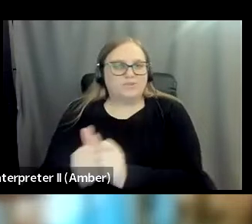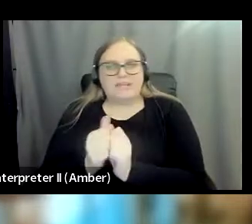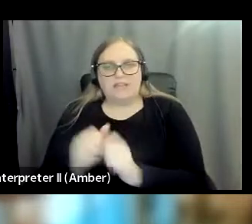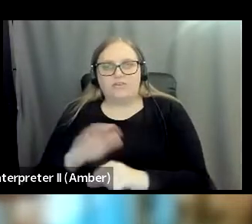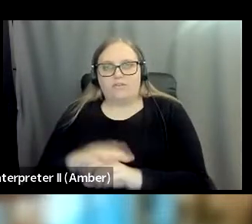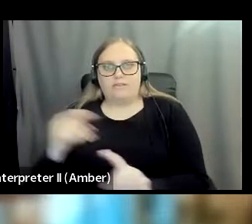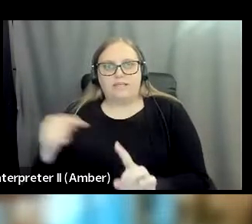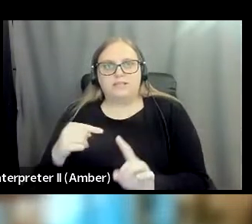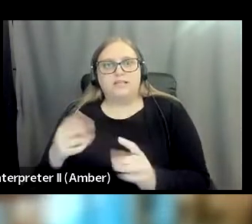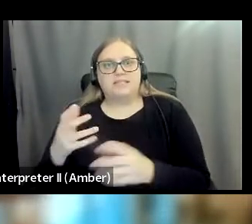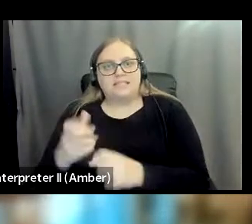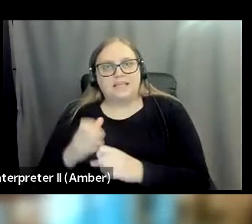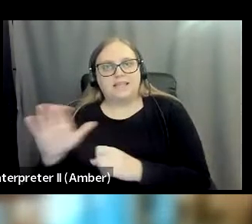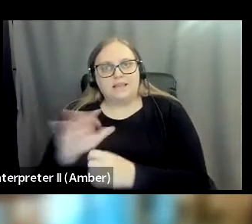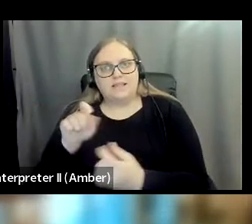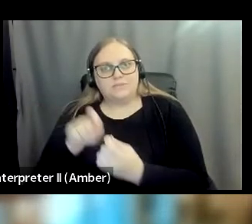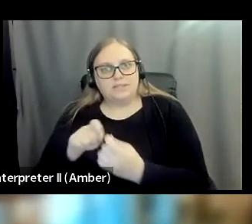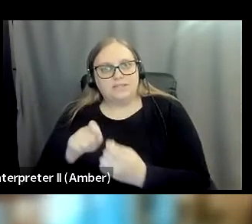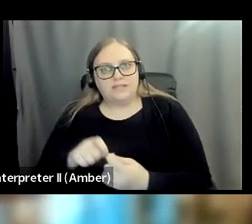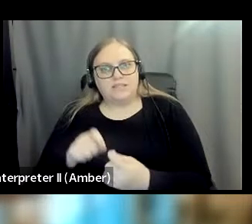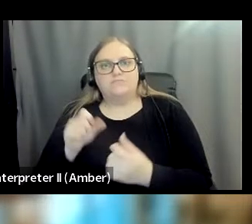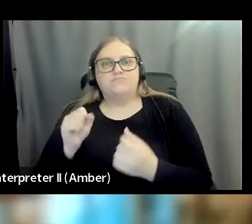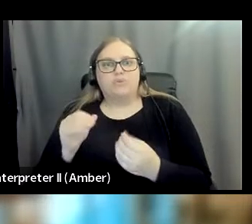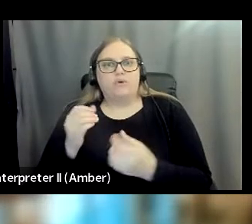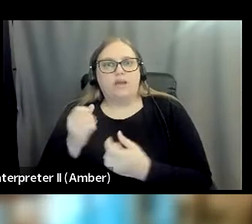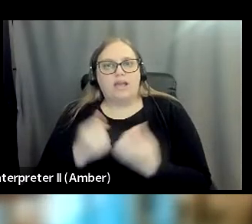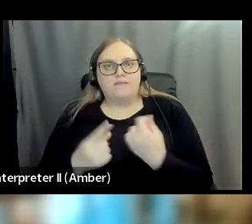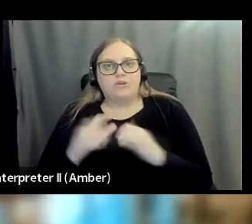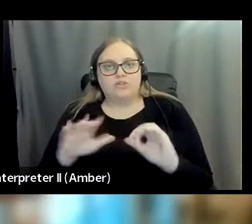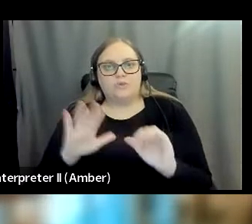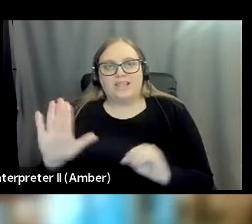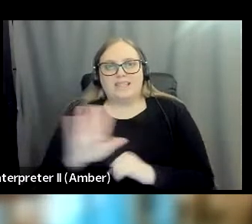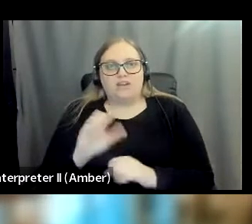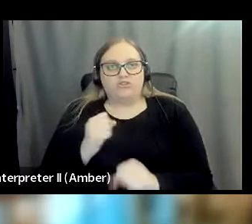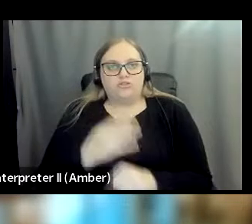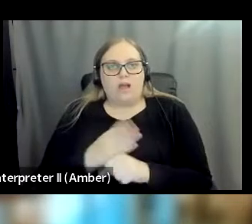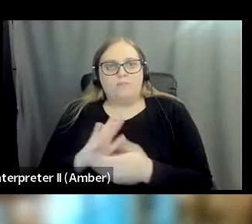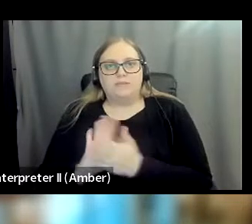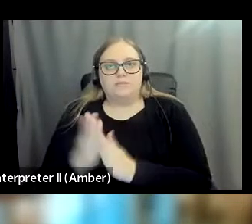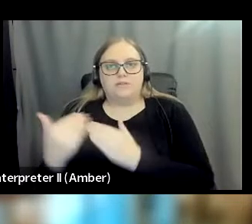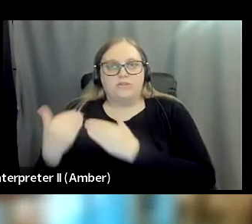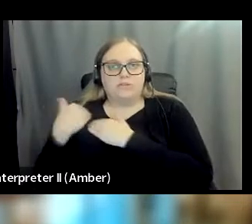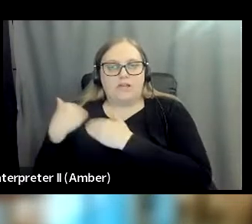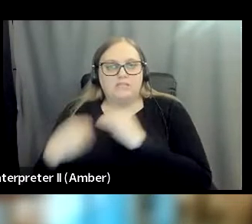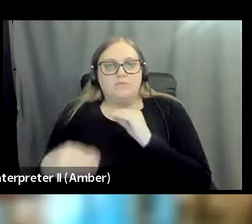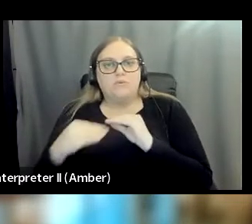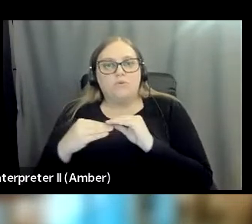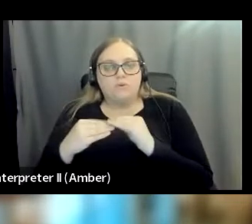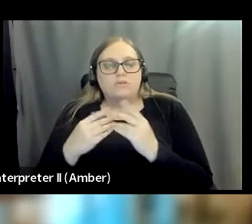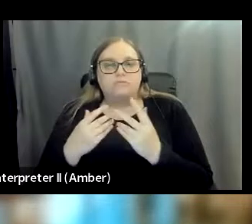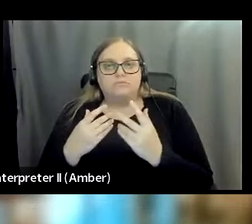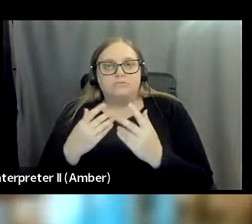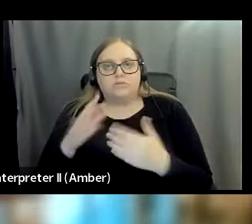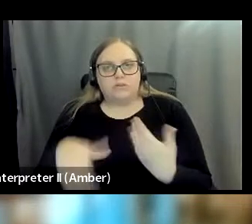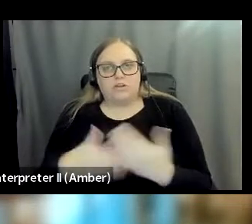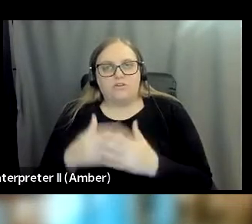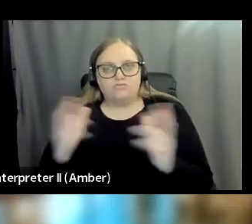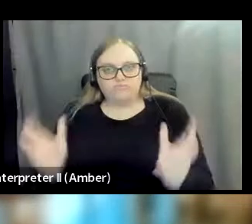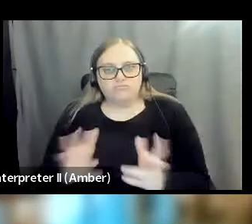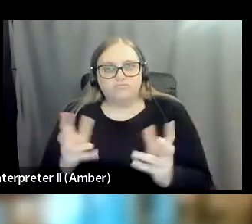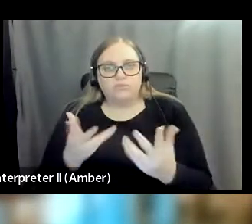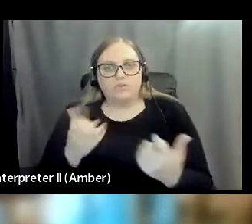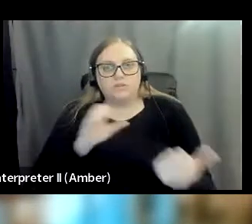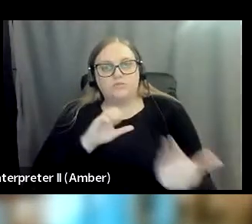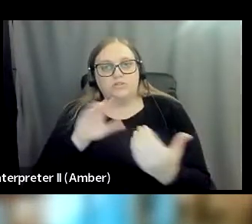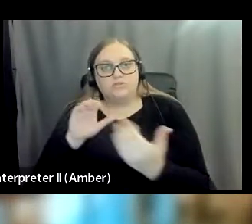let's get that specificity so everybody is doing their jobs and being responsible. We all urgently want to address